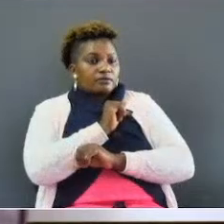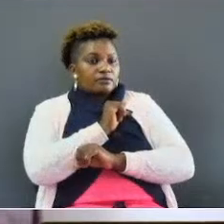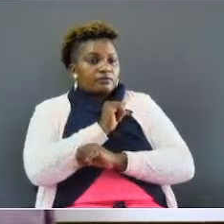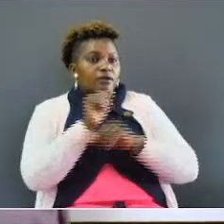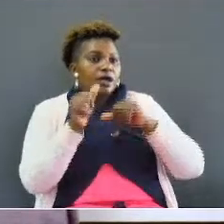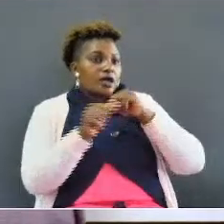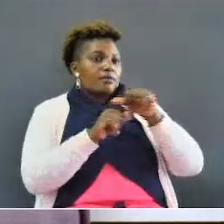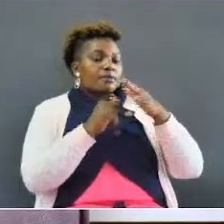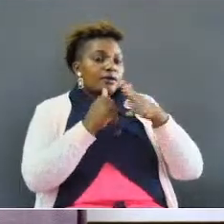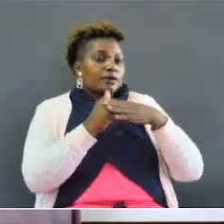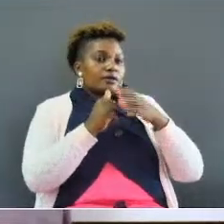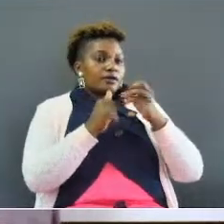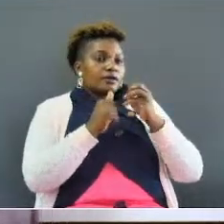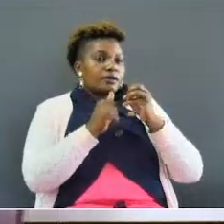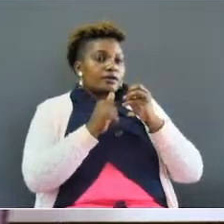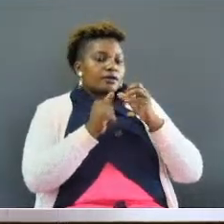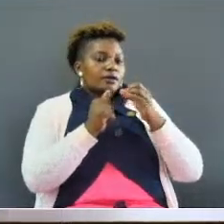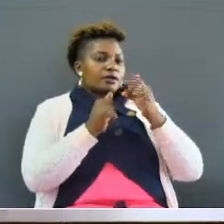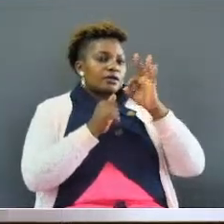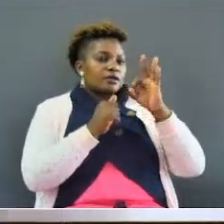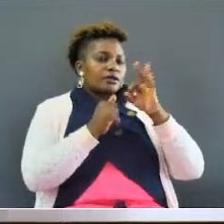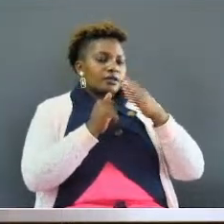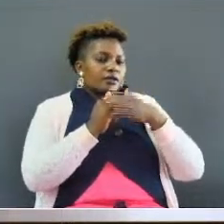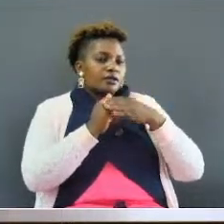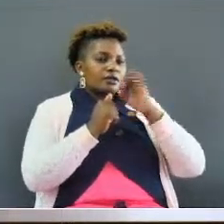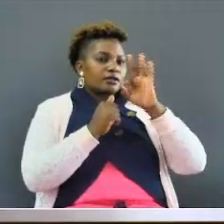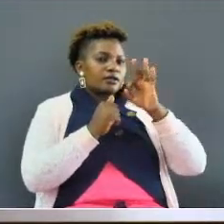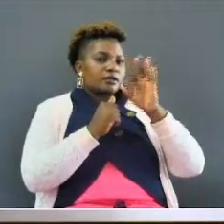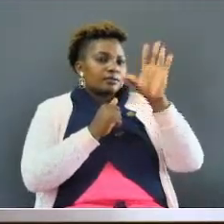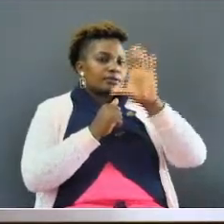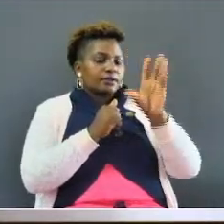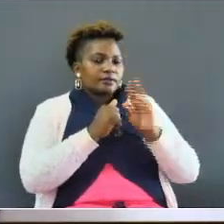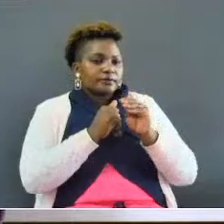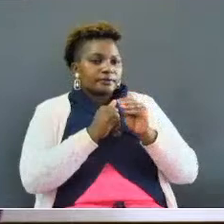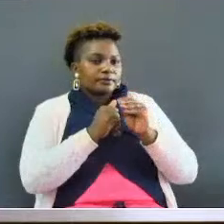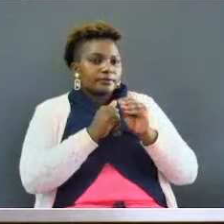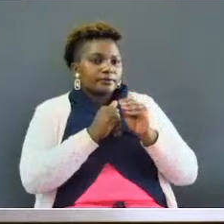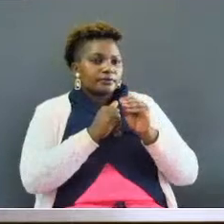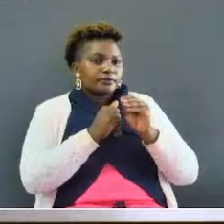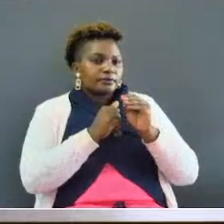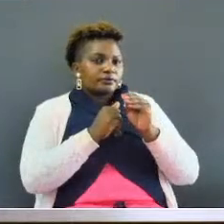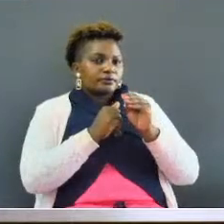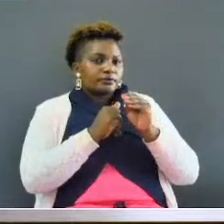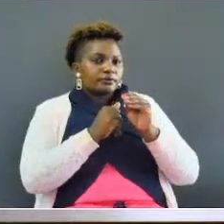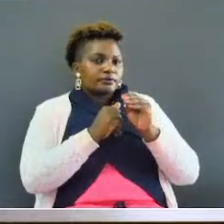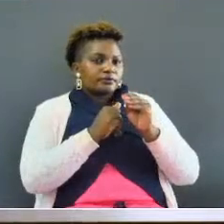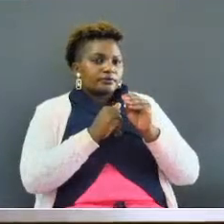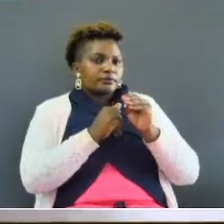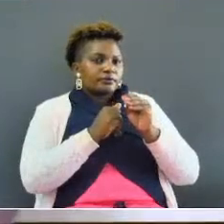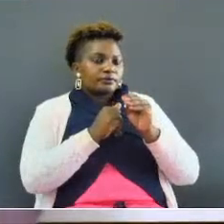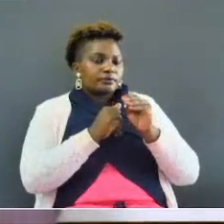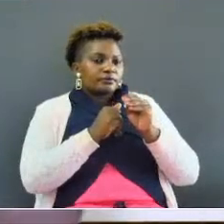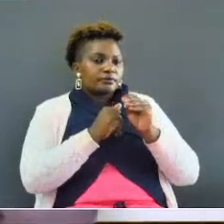about 90 to 93%, from the statistics we were getting earlier on,